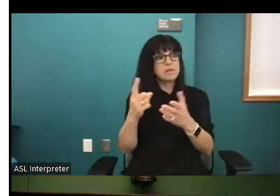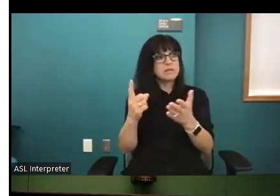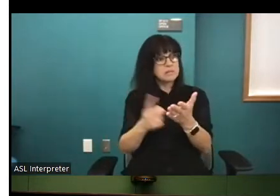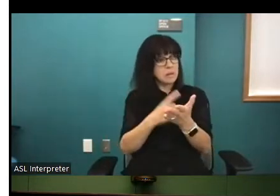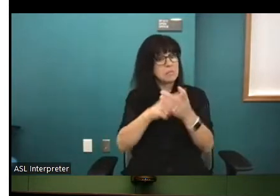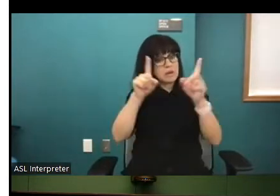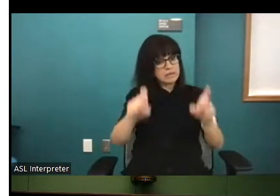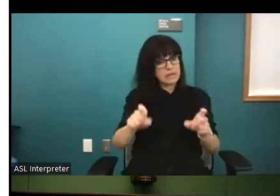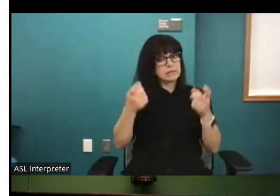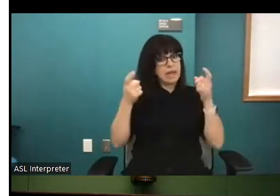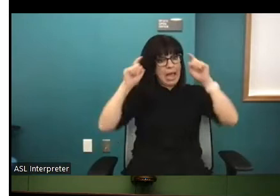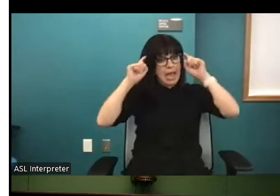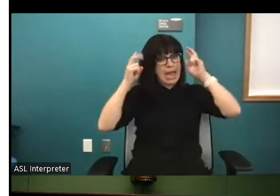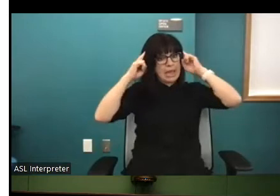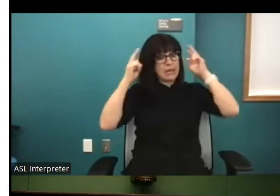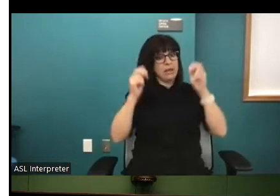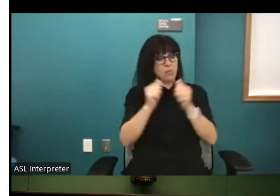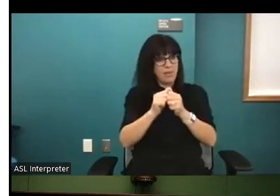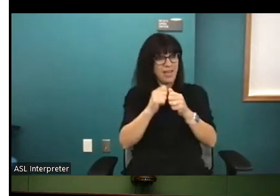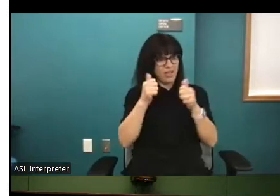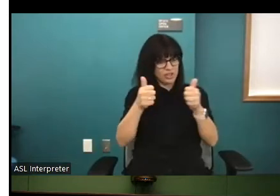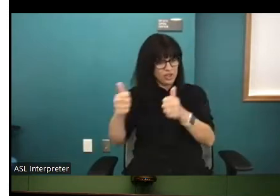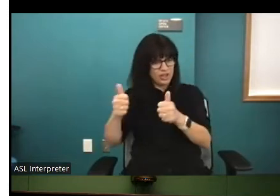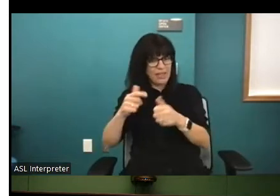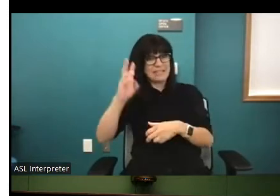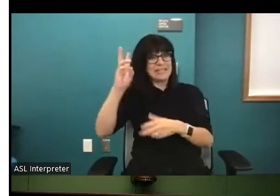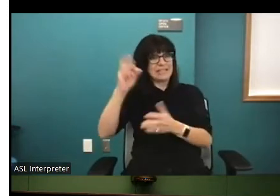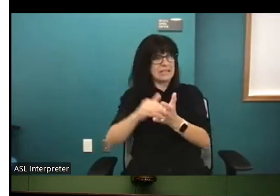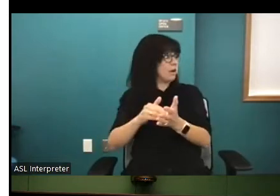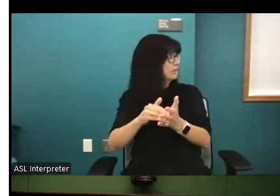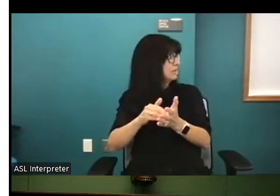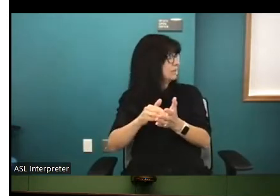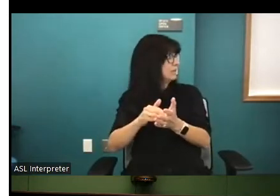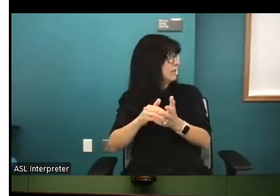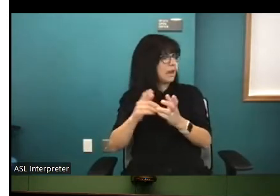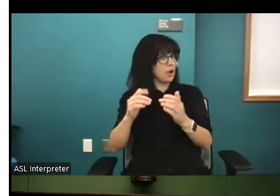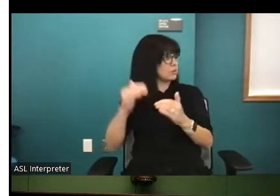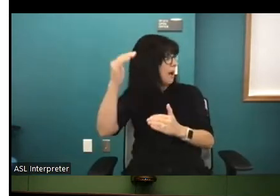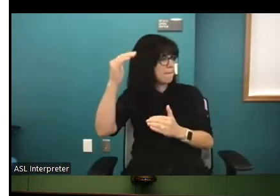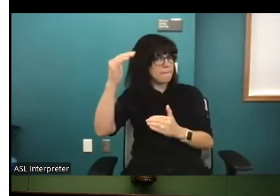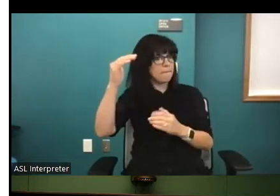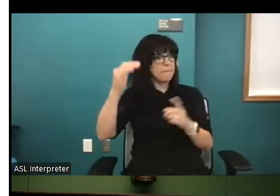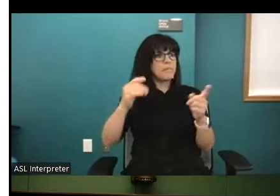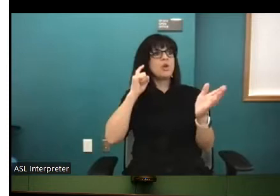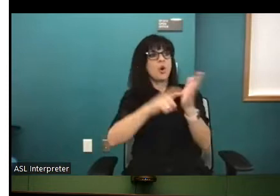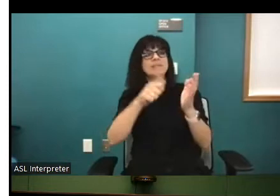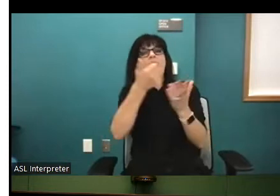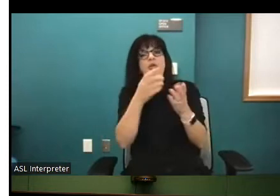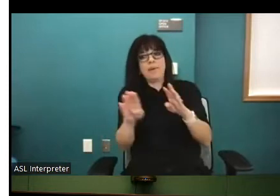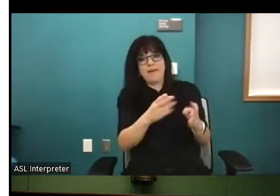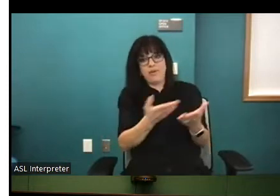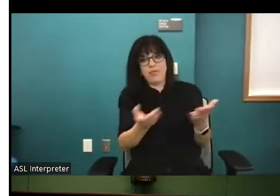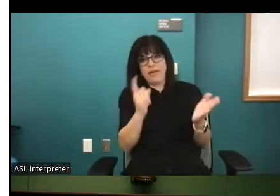with the implant on and it'll look great, it'll look great, it'll look great. And then I get to 6,000 hertz and it goes like this. Okay, so I'm you like- are seeing other behavioral Yeah. things when this